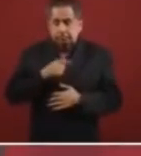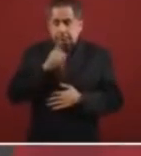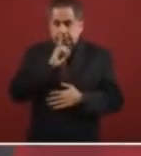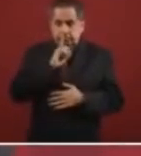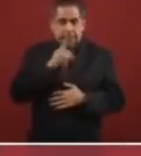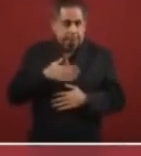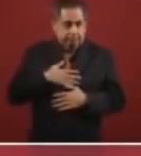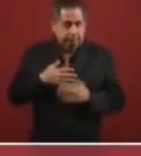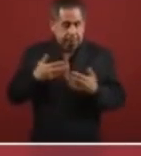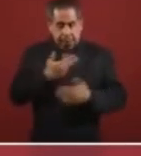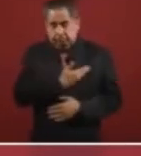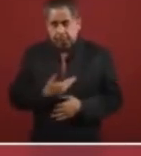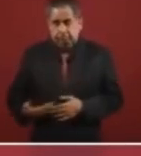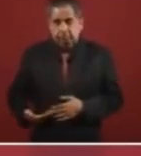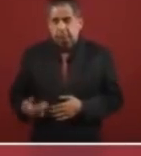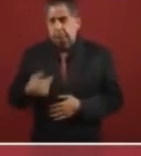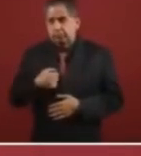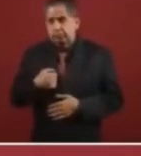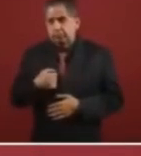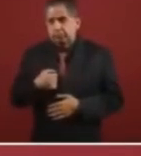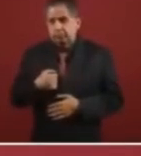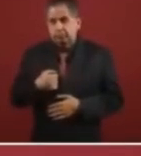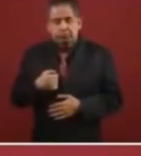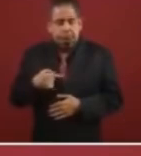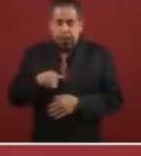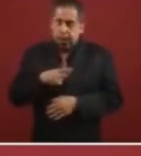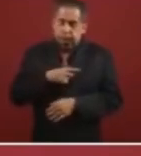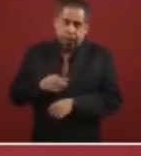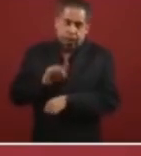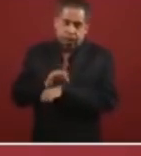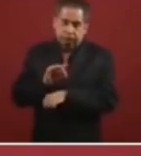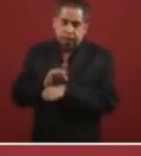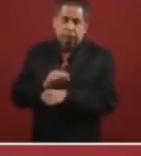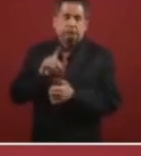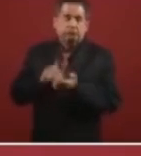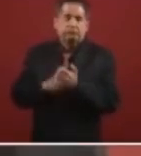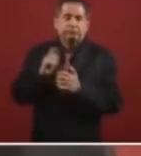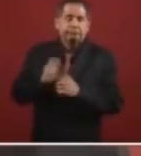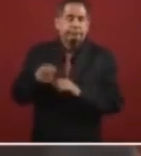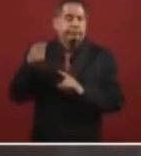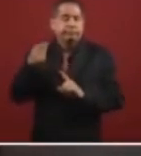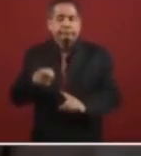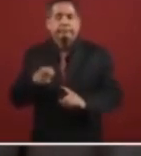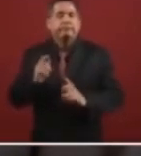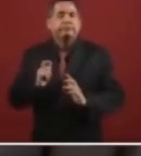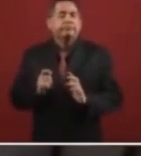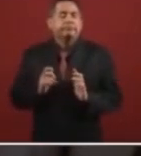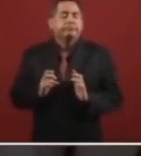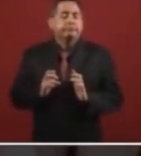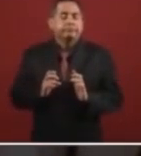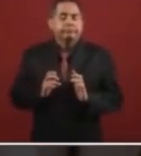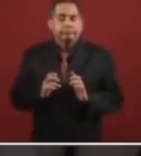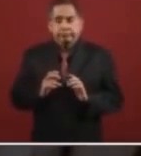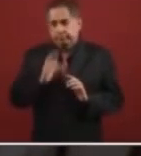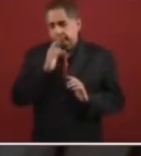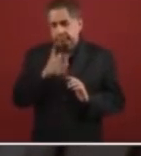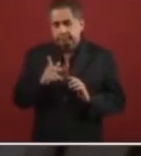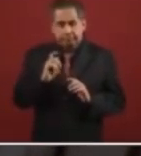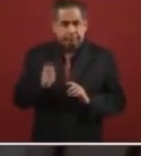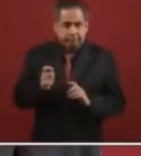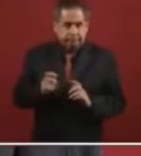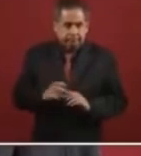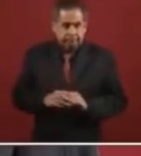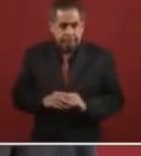But me, as a citizen, I would continue to defend that point, that it